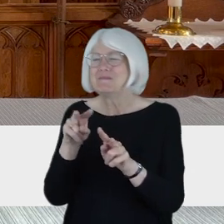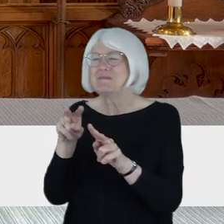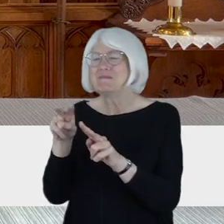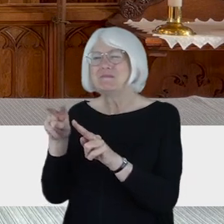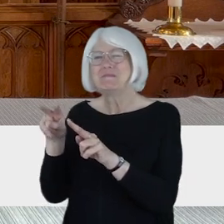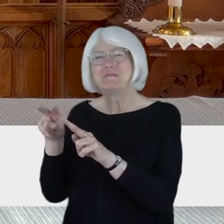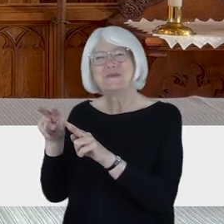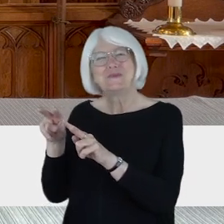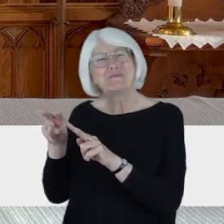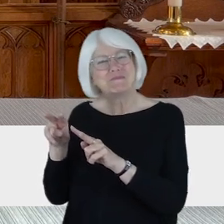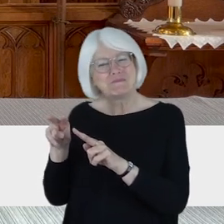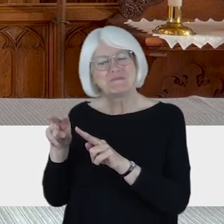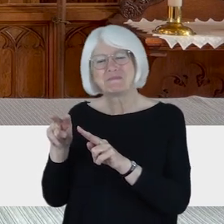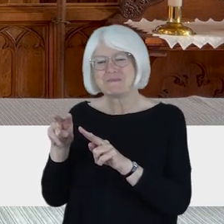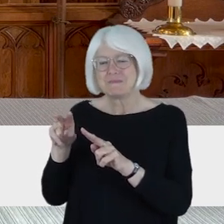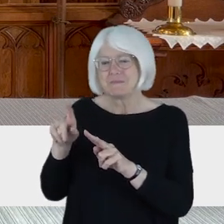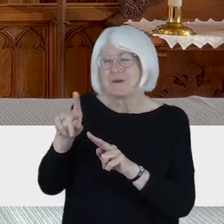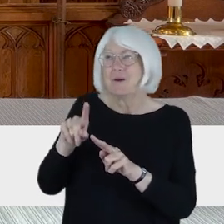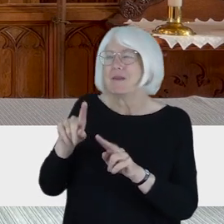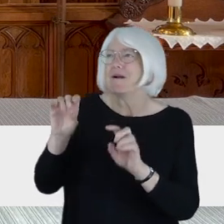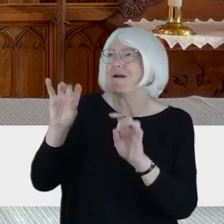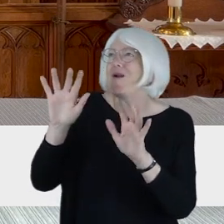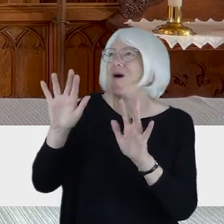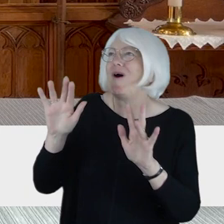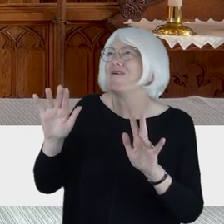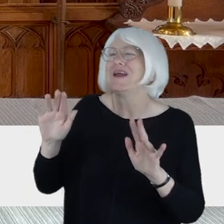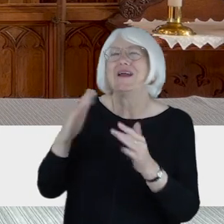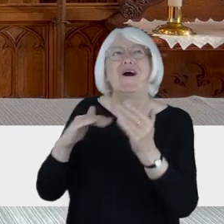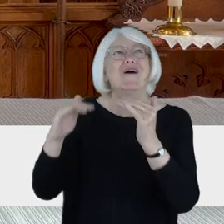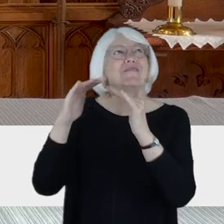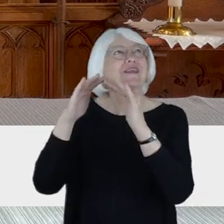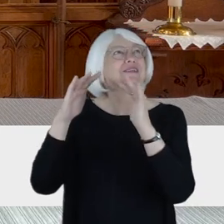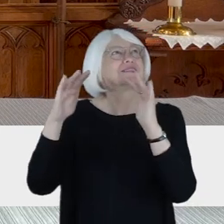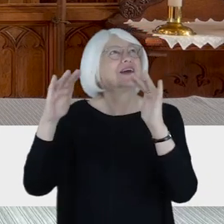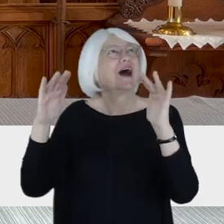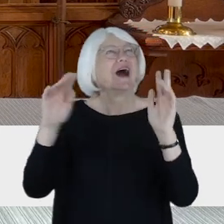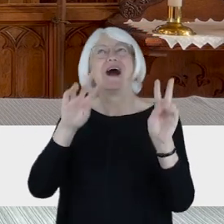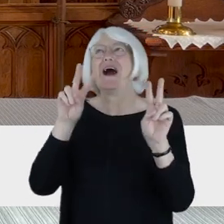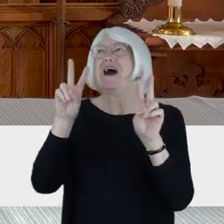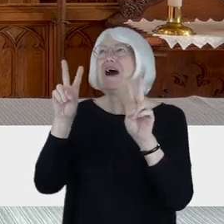Thank you.